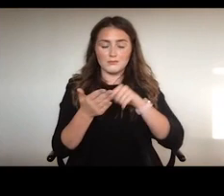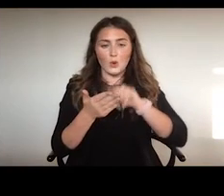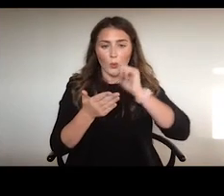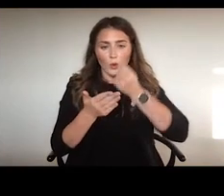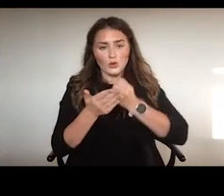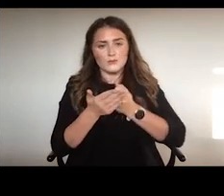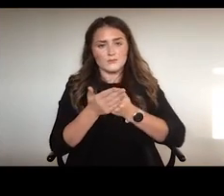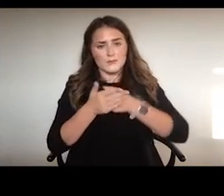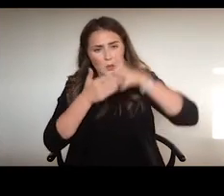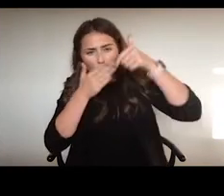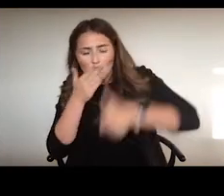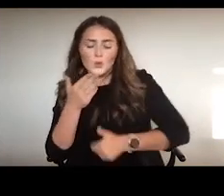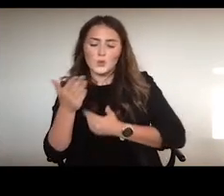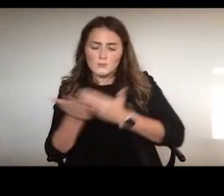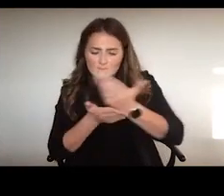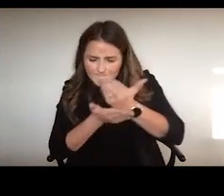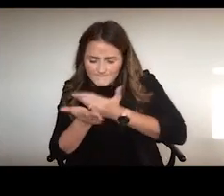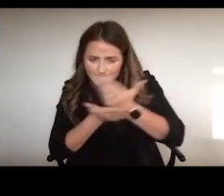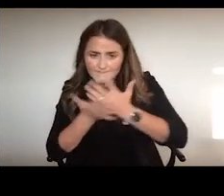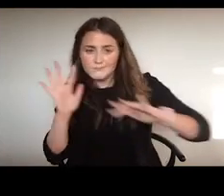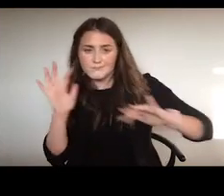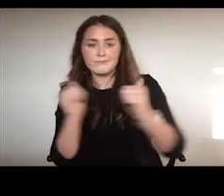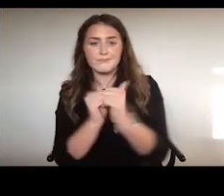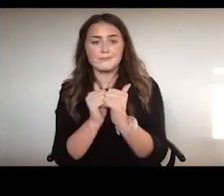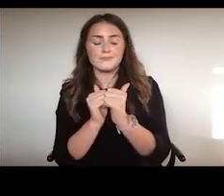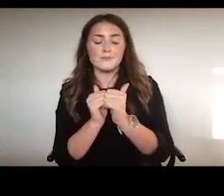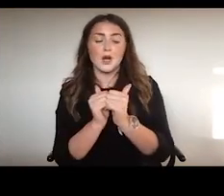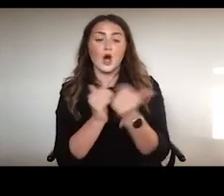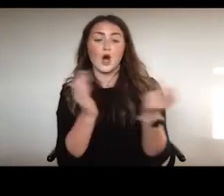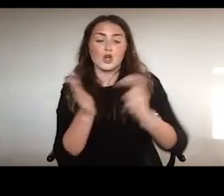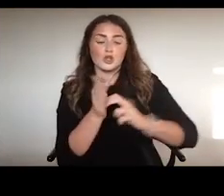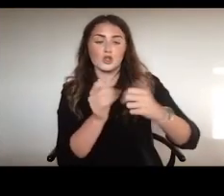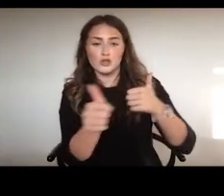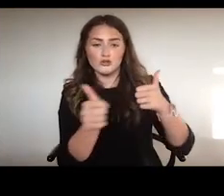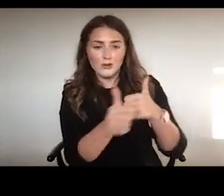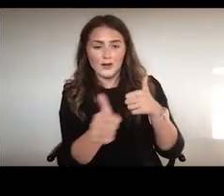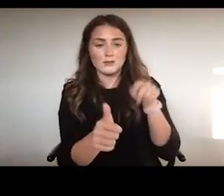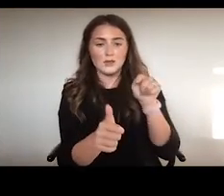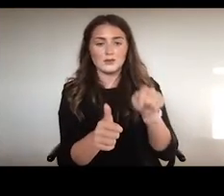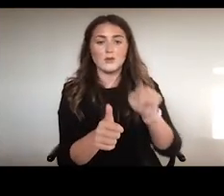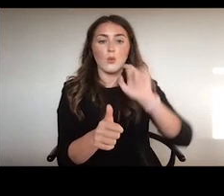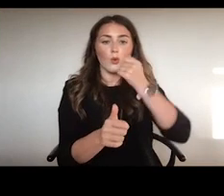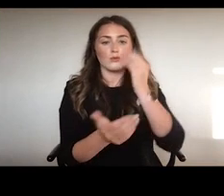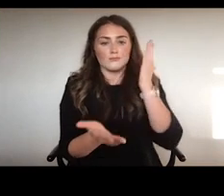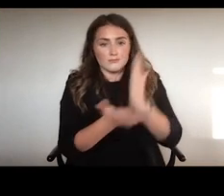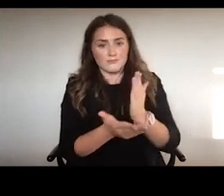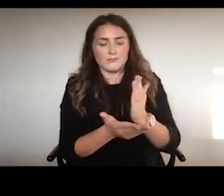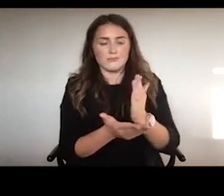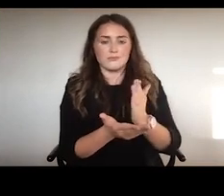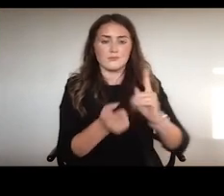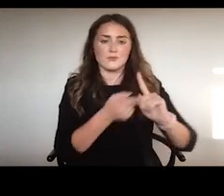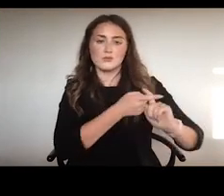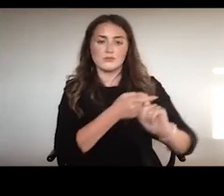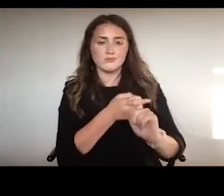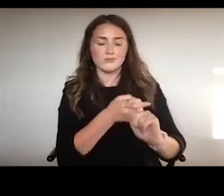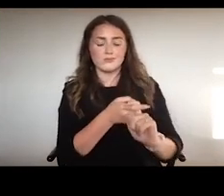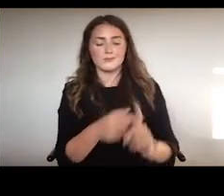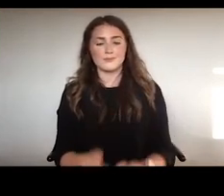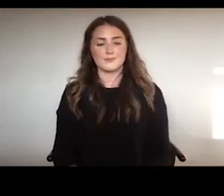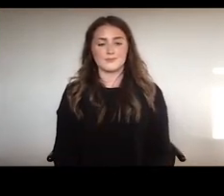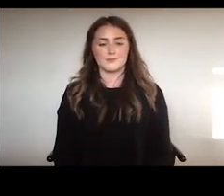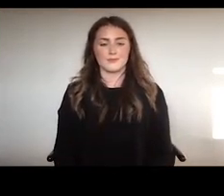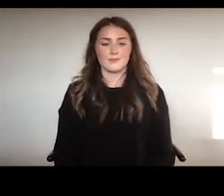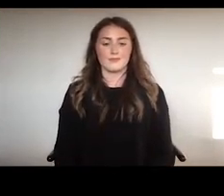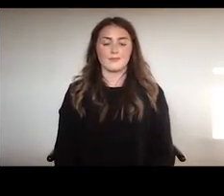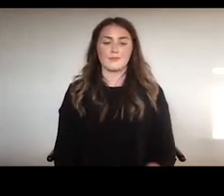the control documents would be developed further by our contractors and, once agreed upon, those contractors would have legal obligations